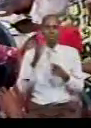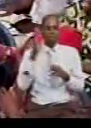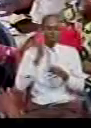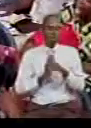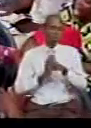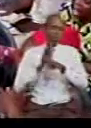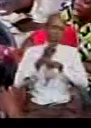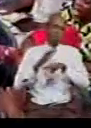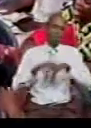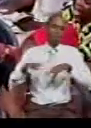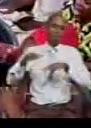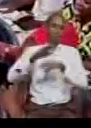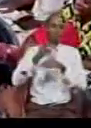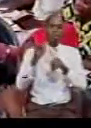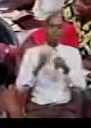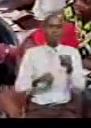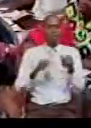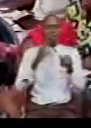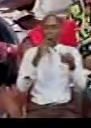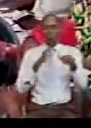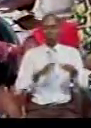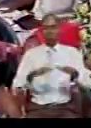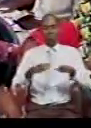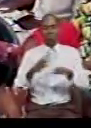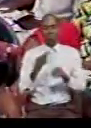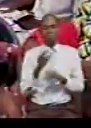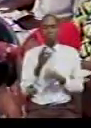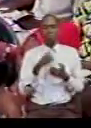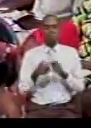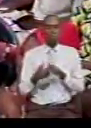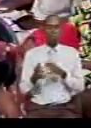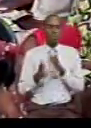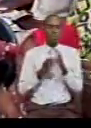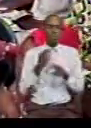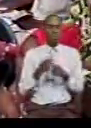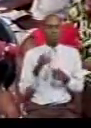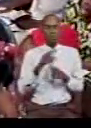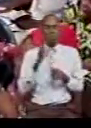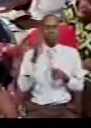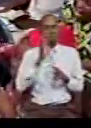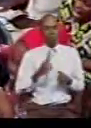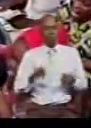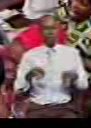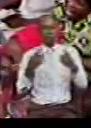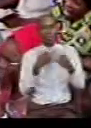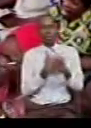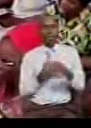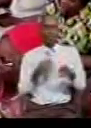sea. You will go and overcome every temptation.